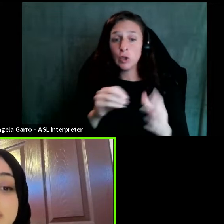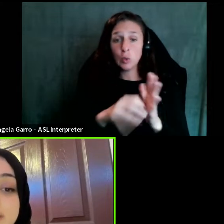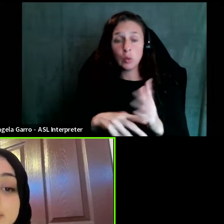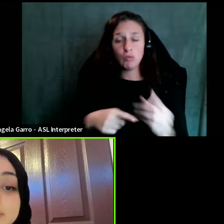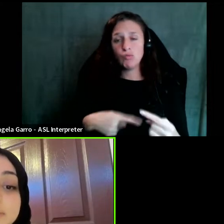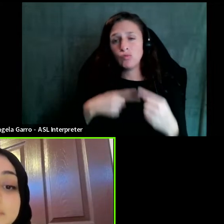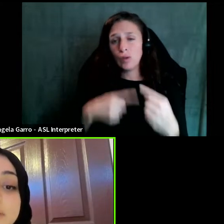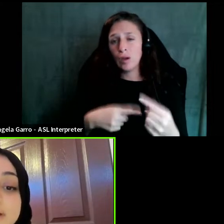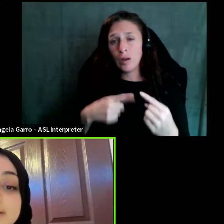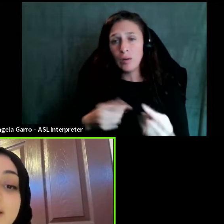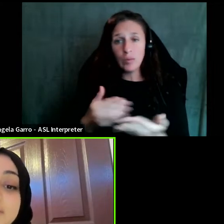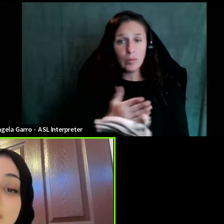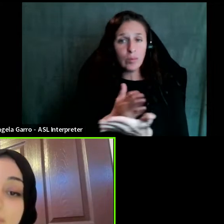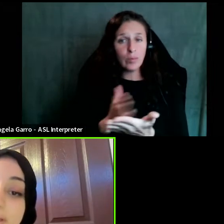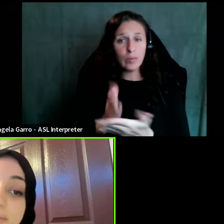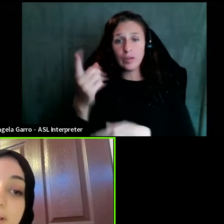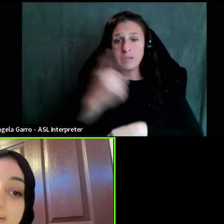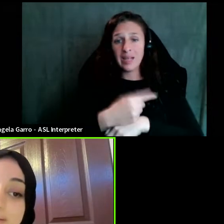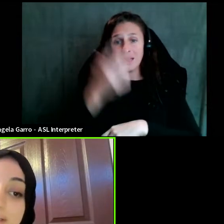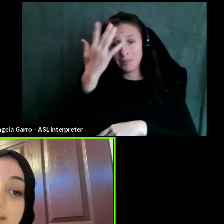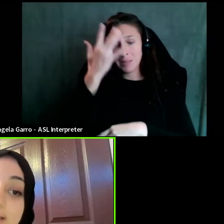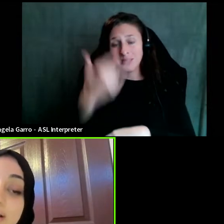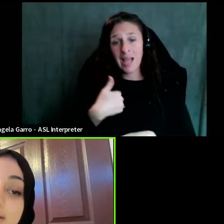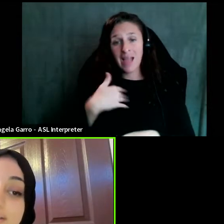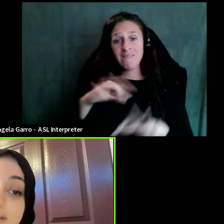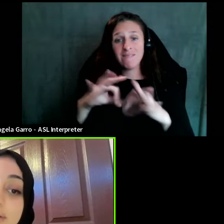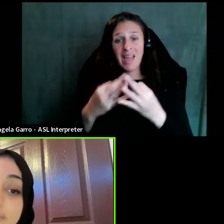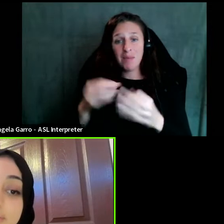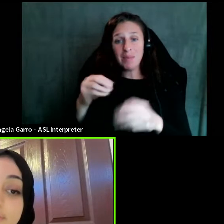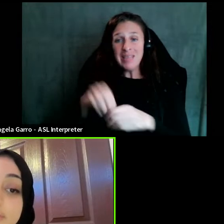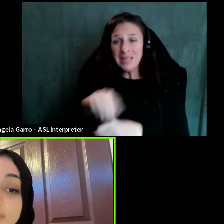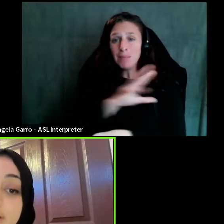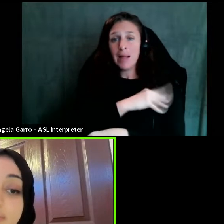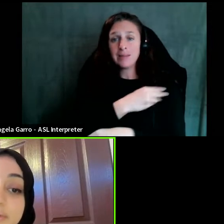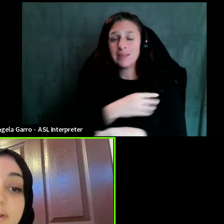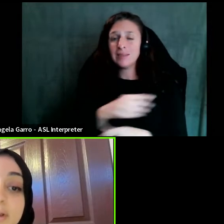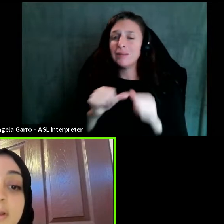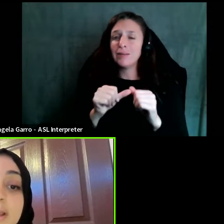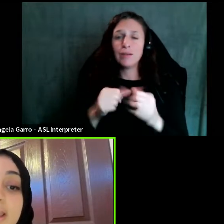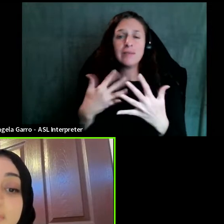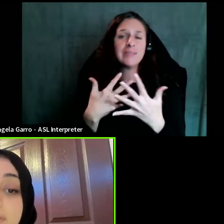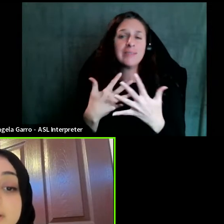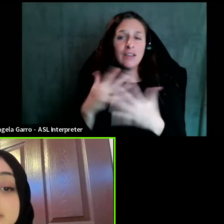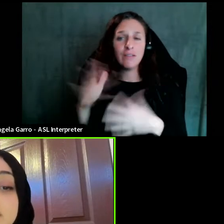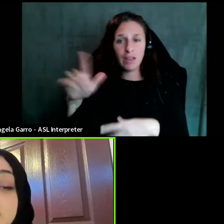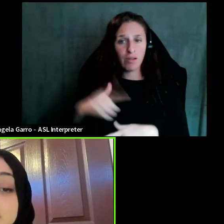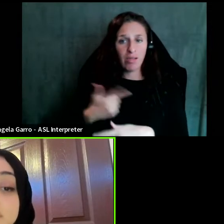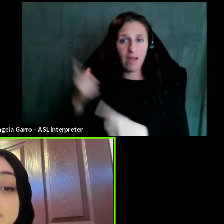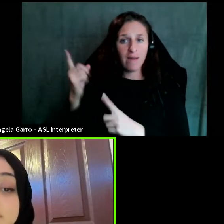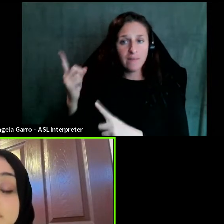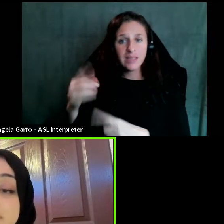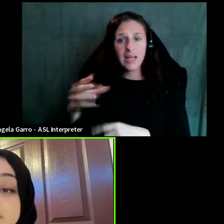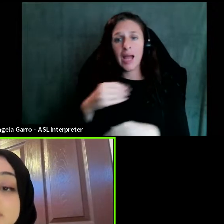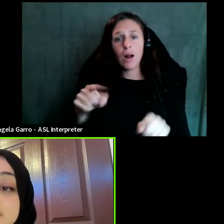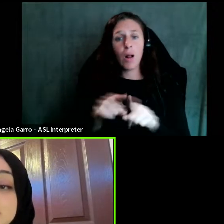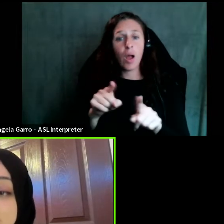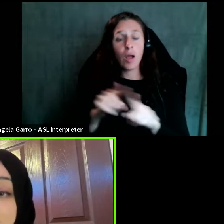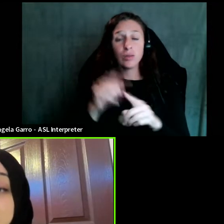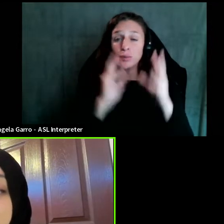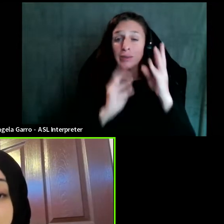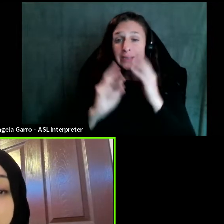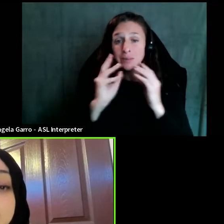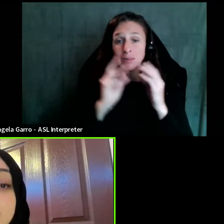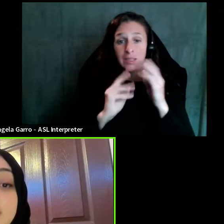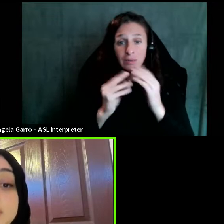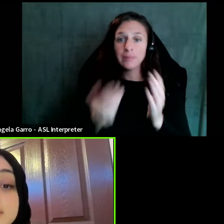about their day because they have family in Palestine and constantly fear for their lives, and because they are also experiencing,